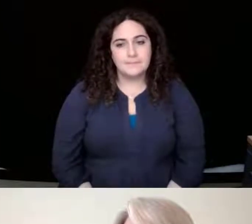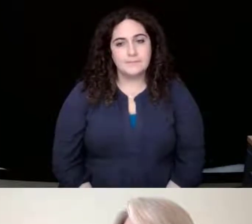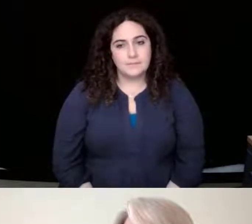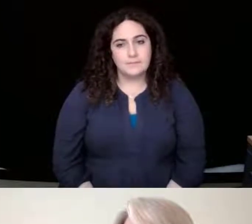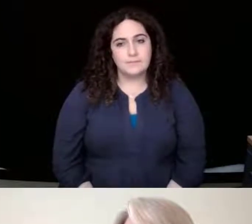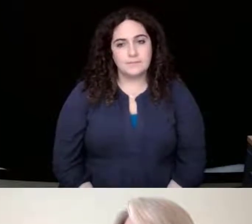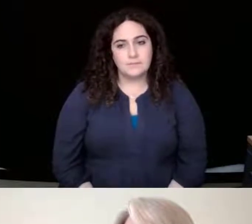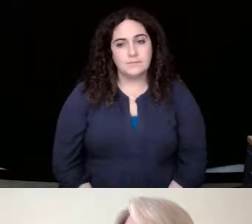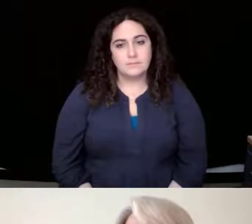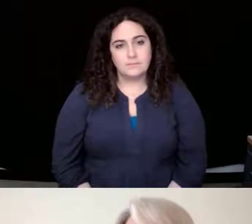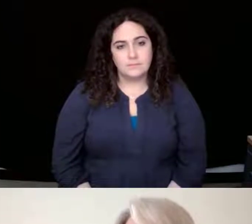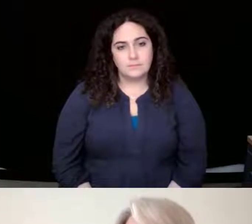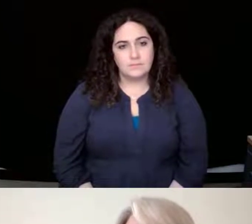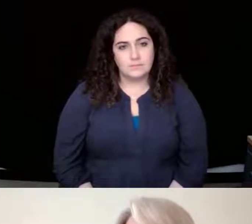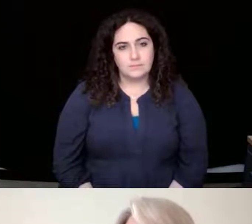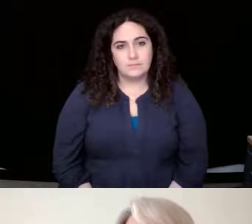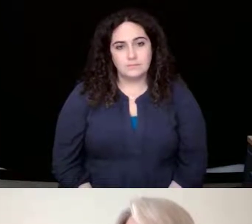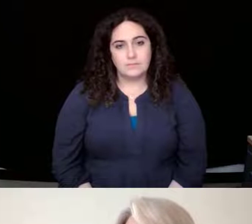more accessible.